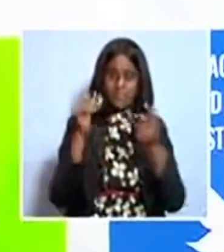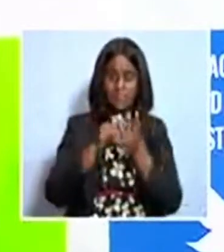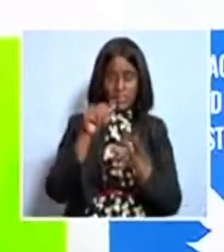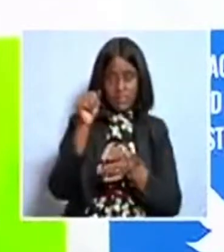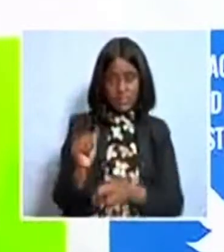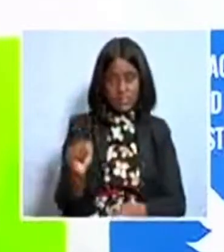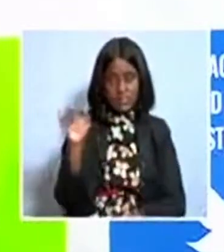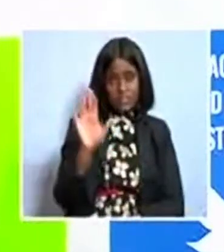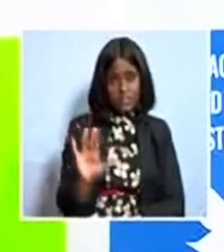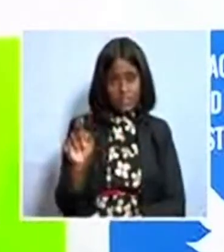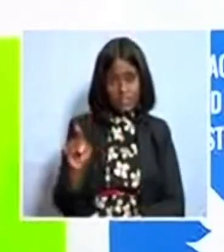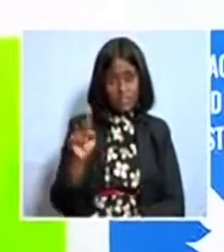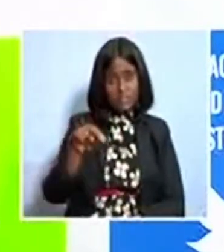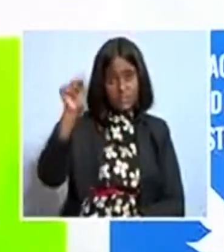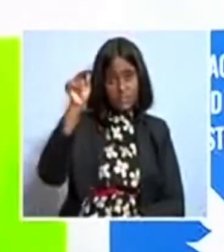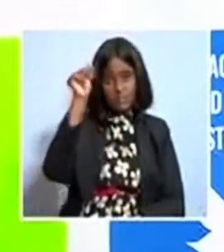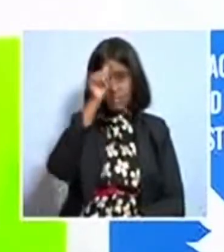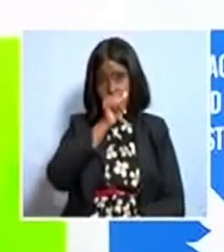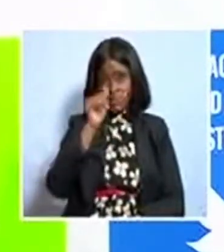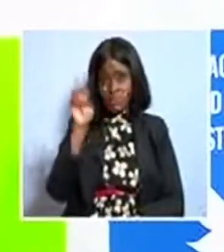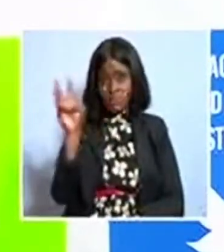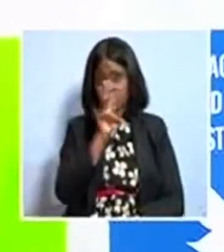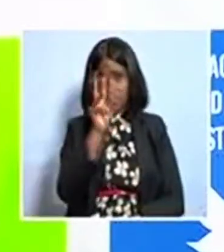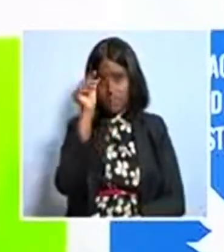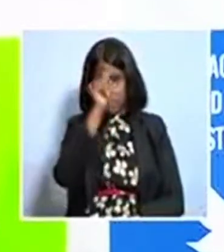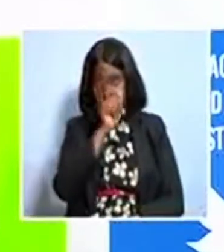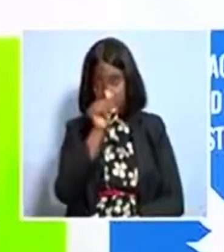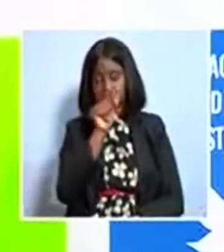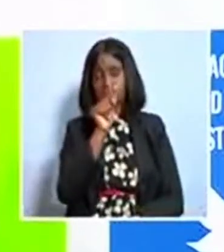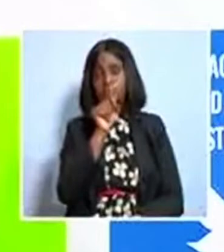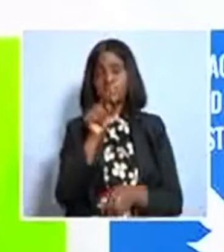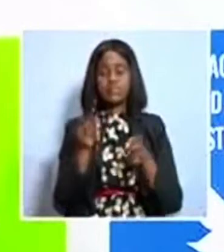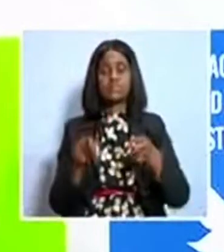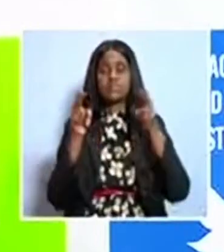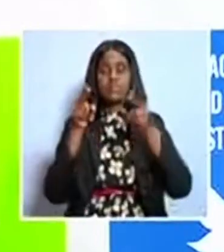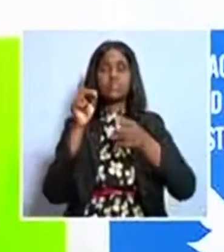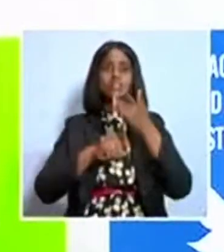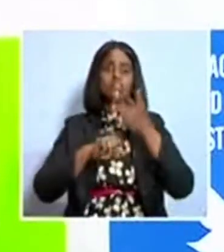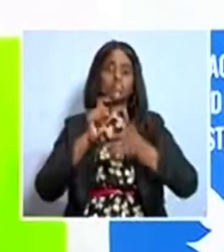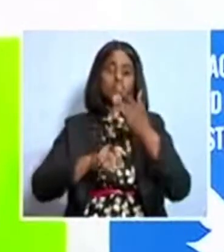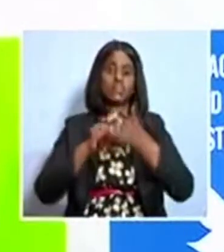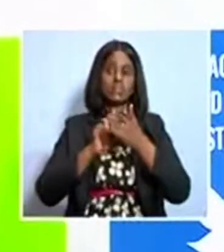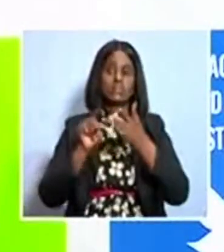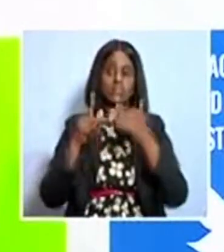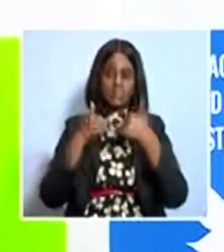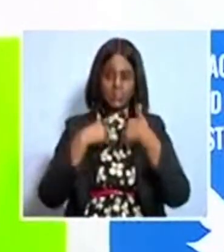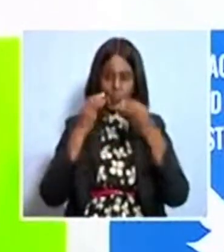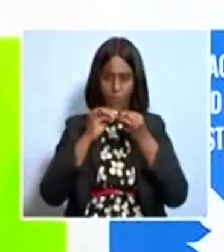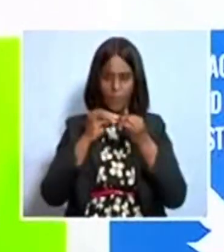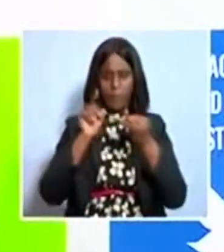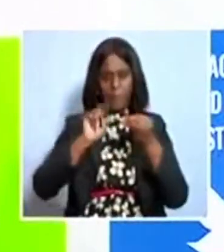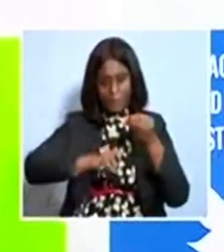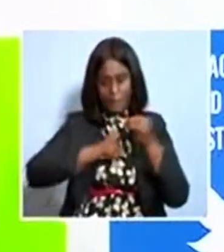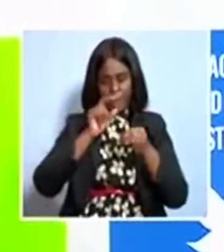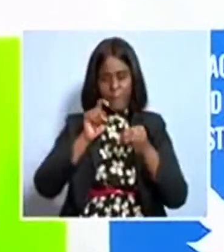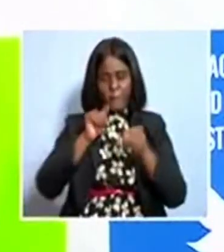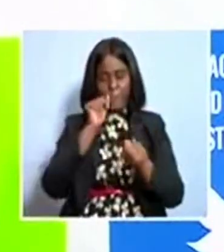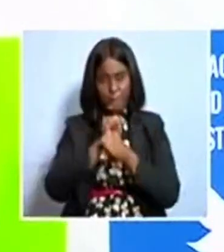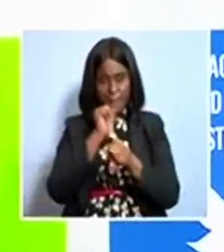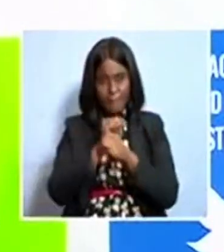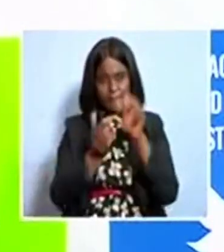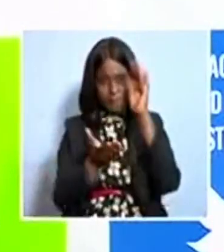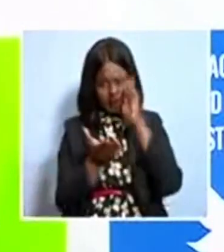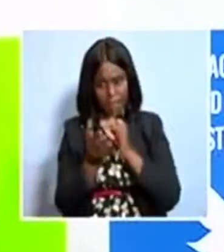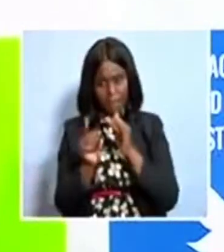Africa compared to Northern Africa, compared to Western Africa, has relatively higher costs. Okay. So there's still quite a lot we need to do in terms of bringing that cost